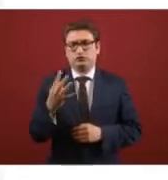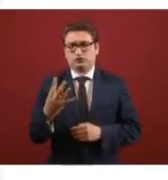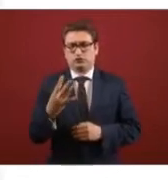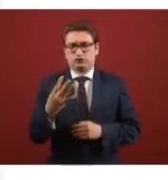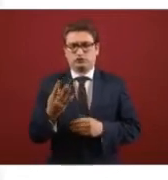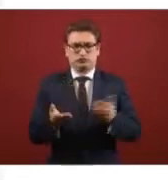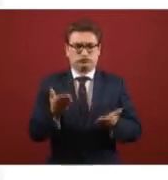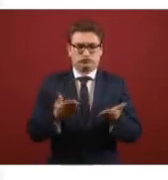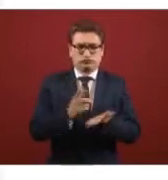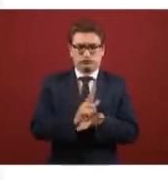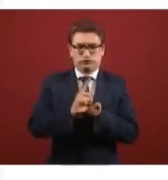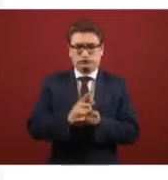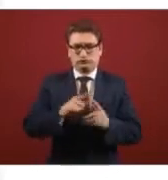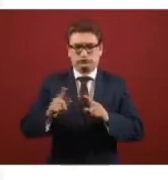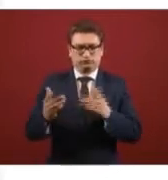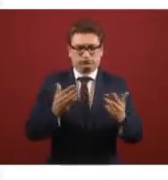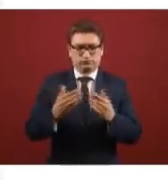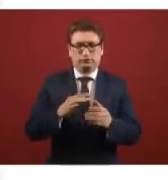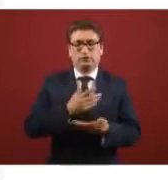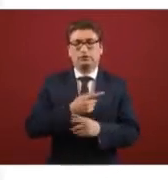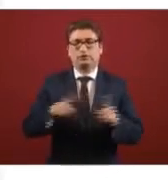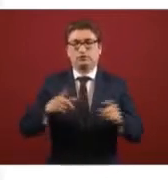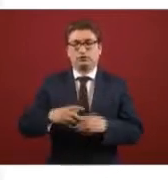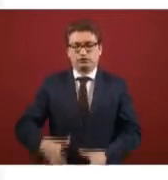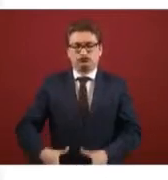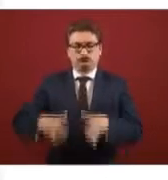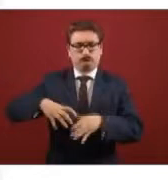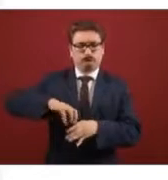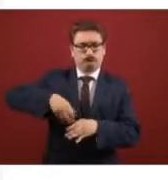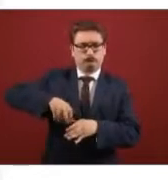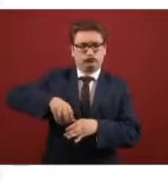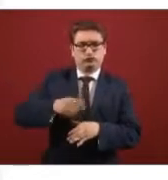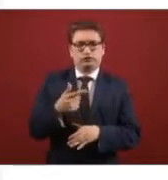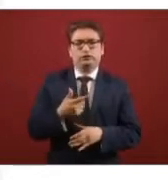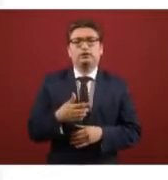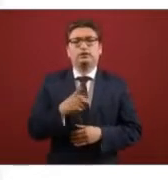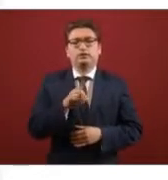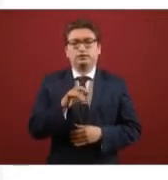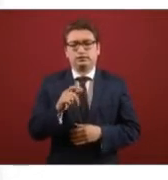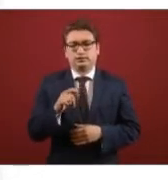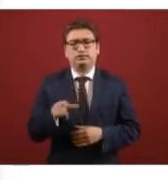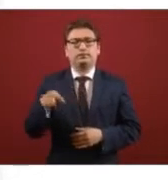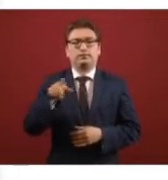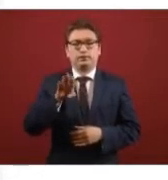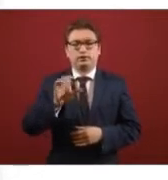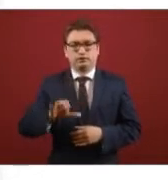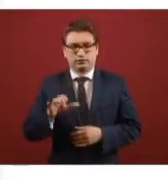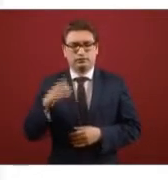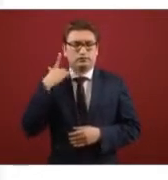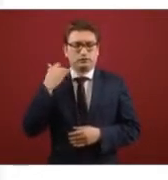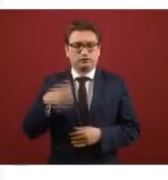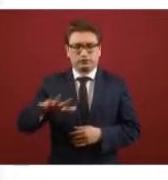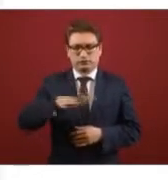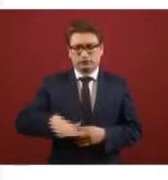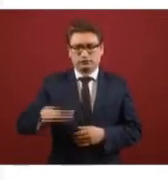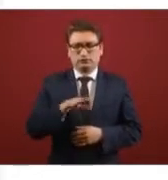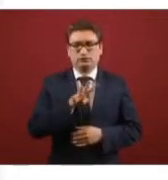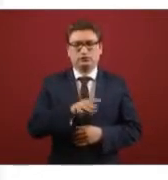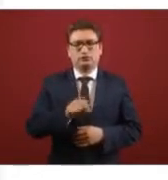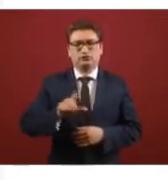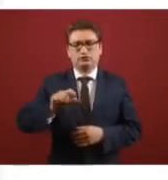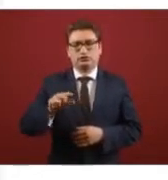home, service gas. Like, you know, when you buy the cylinders for like trailers or places that don't